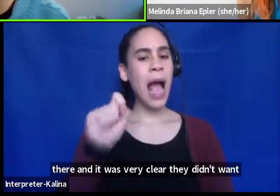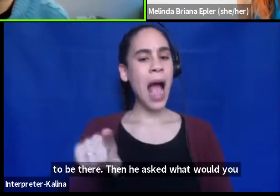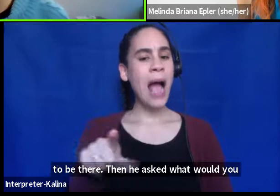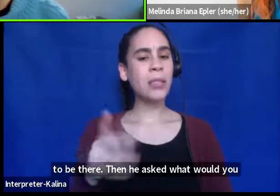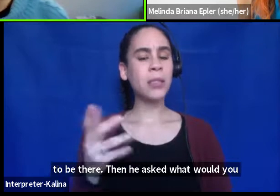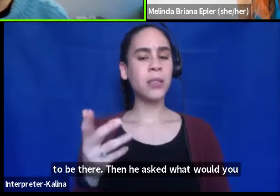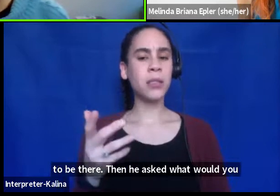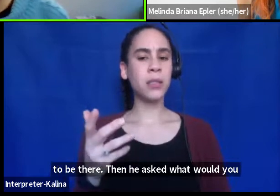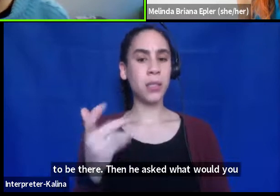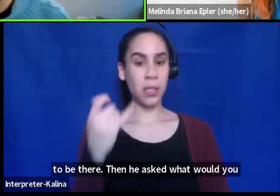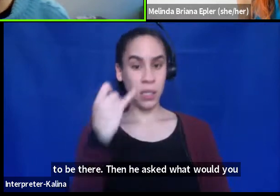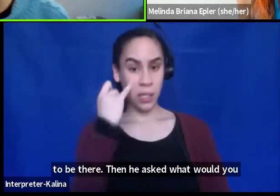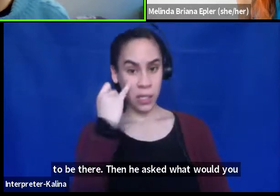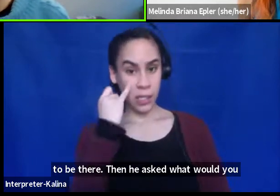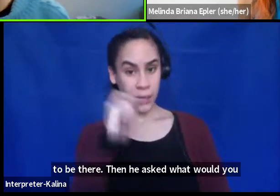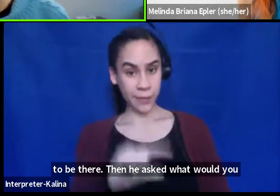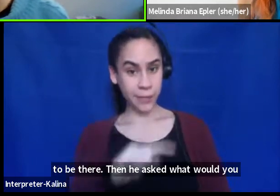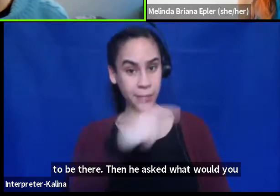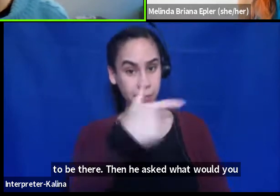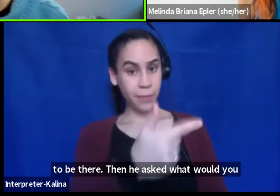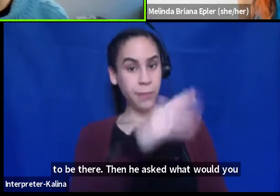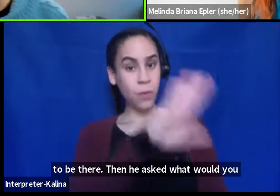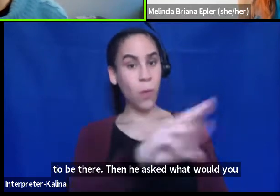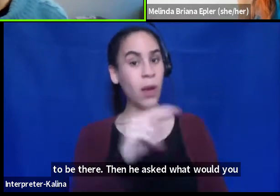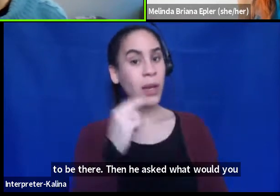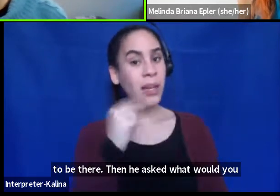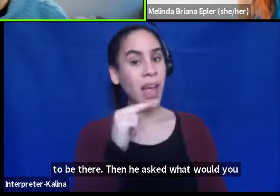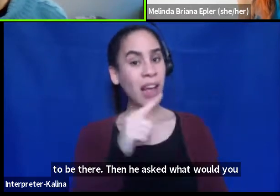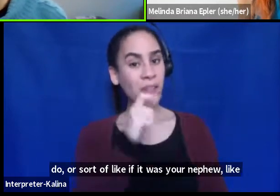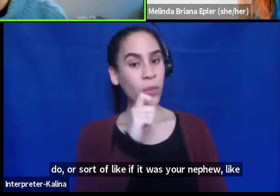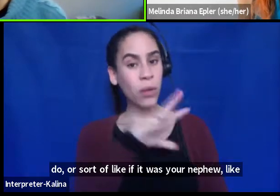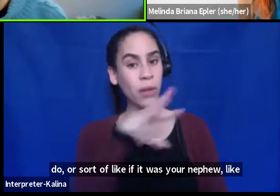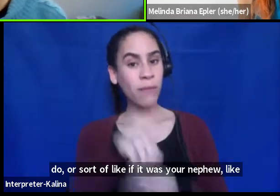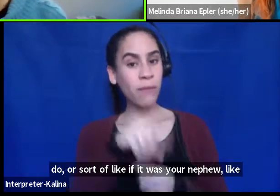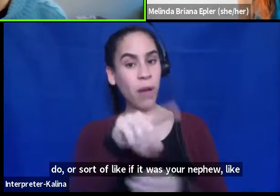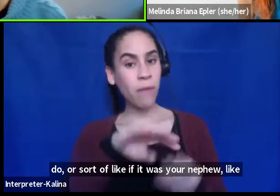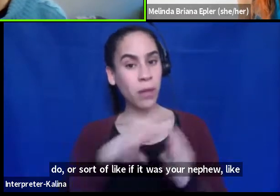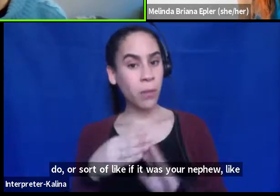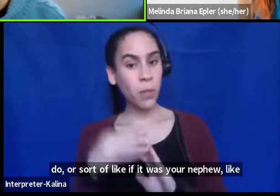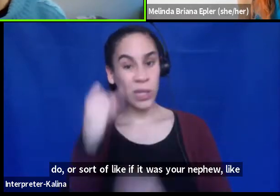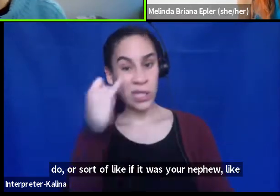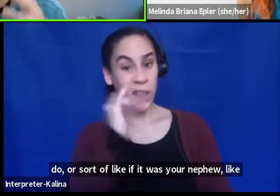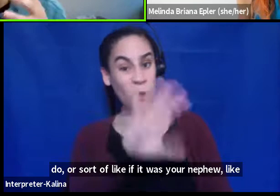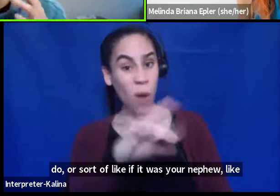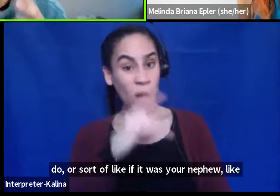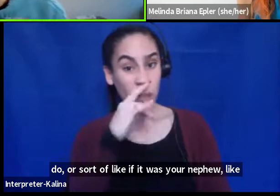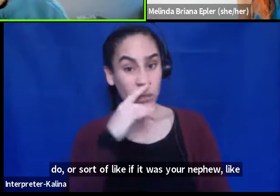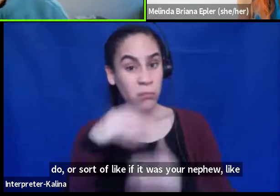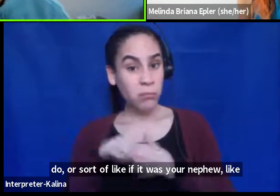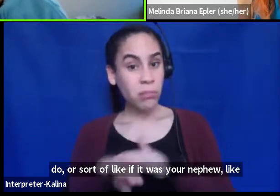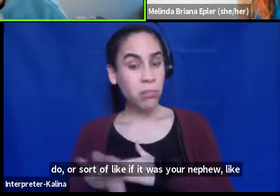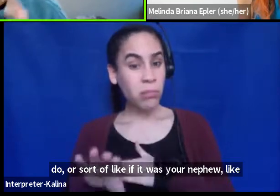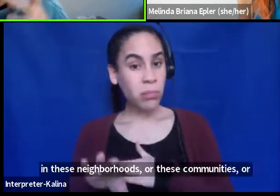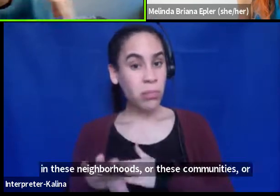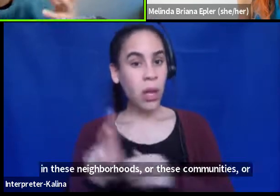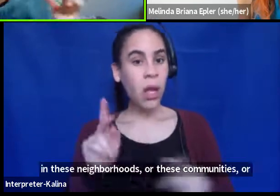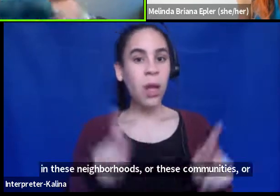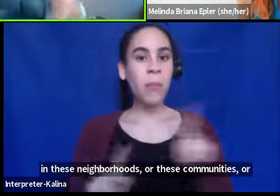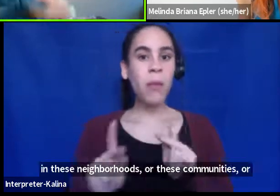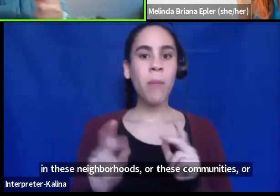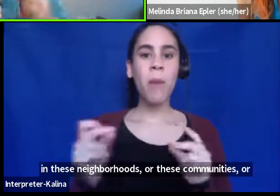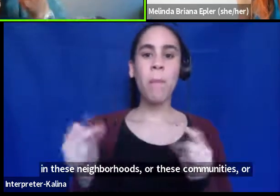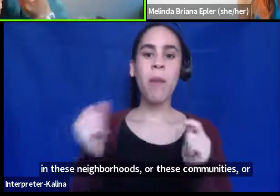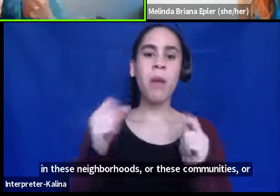if it was your nephew, like in these neighborhoods or in these communities, if it was your child, like what would you, and suddenly like people were crying and